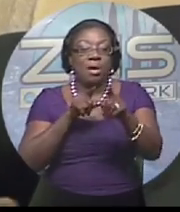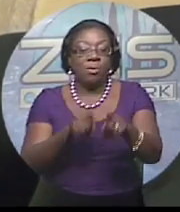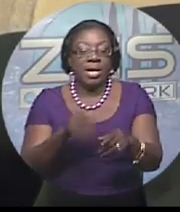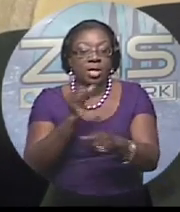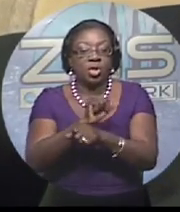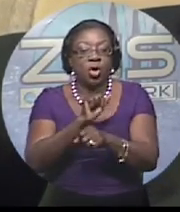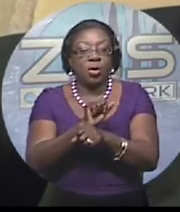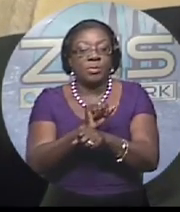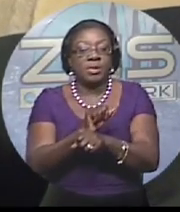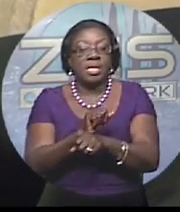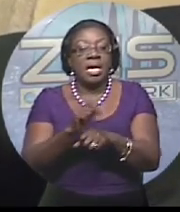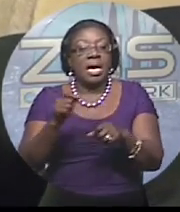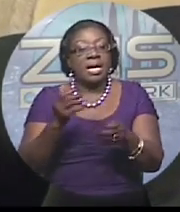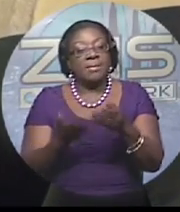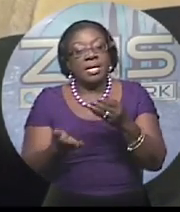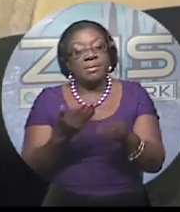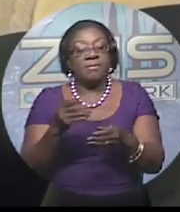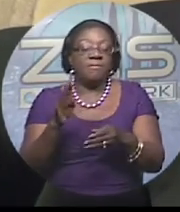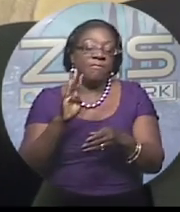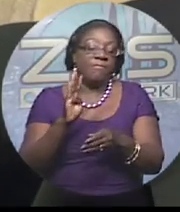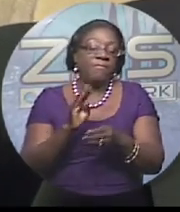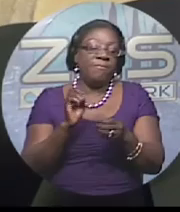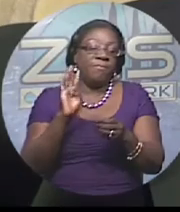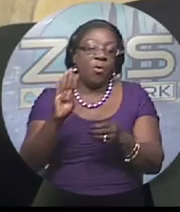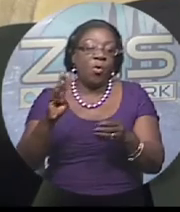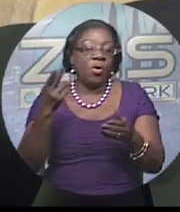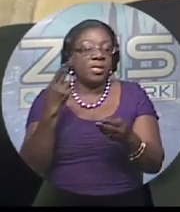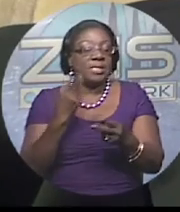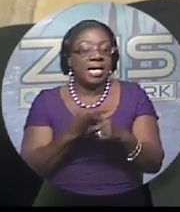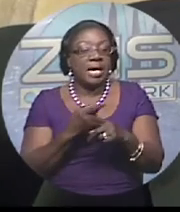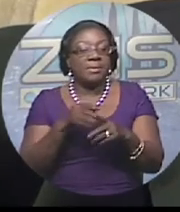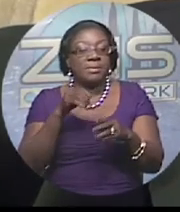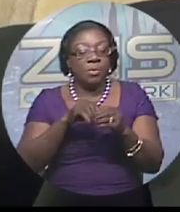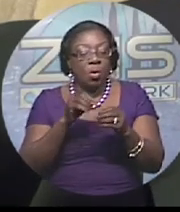and maybe four times for indirect jobs.